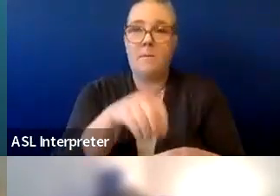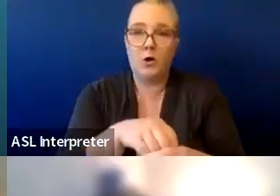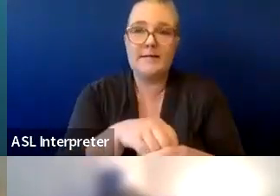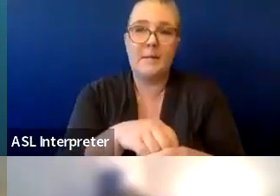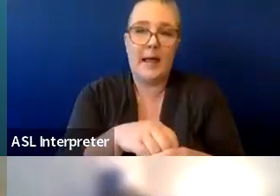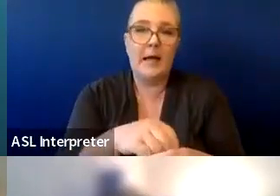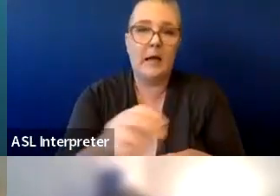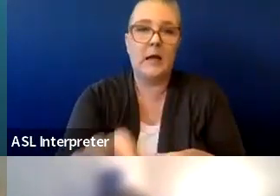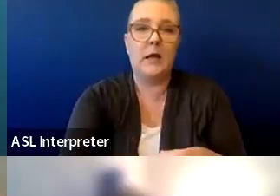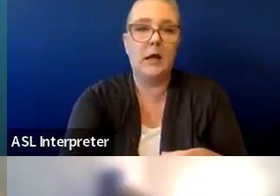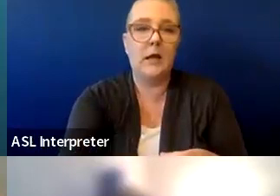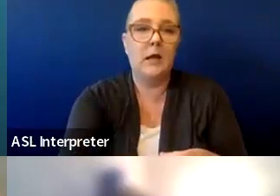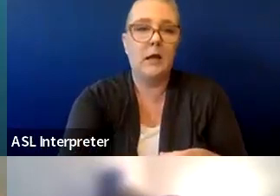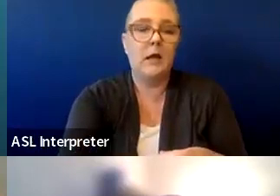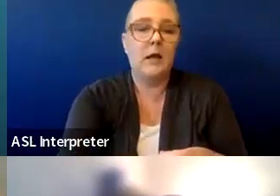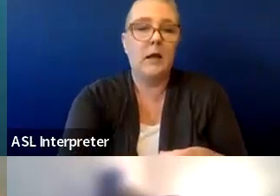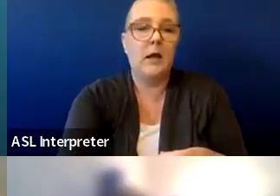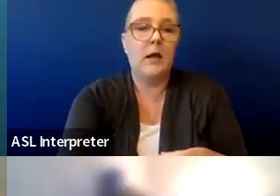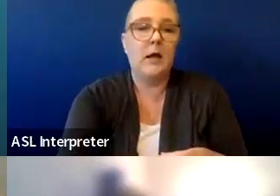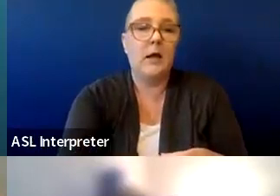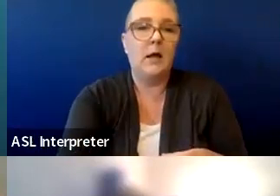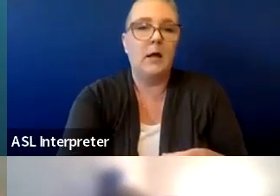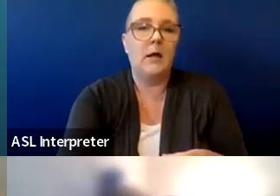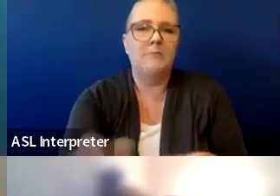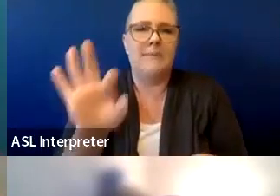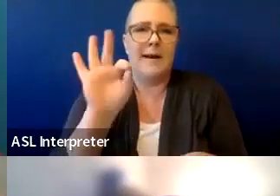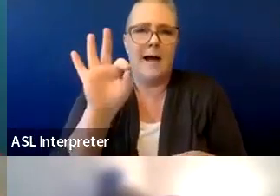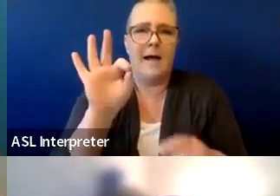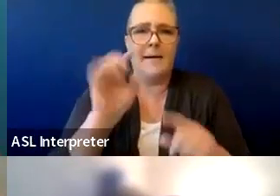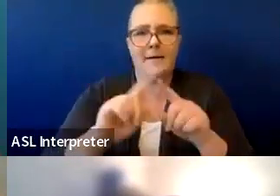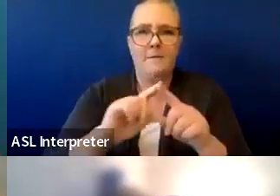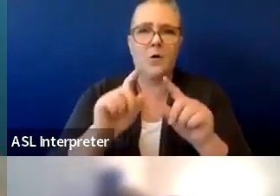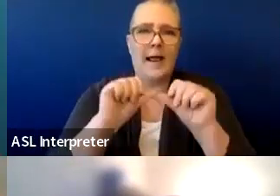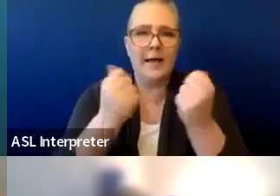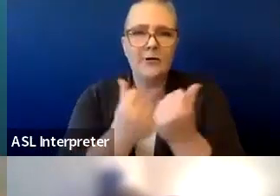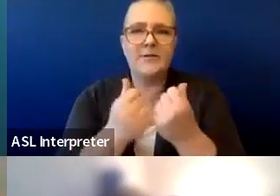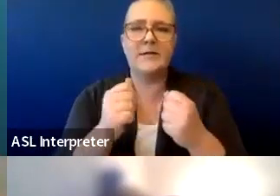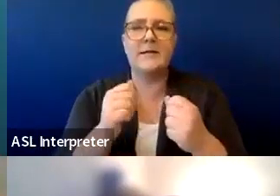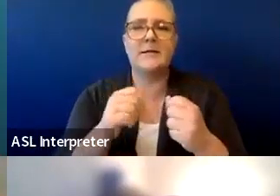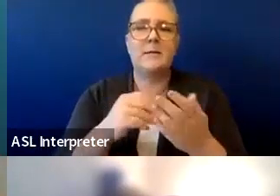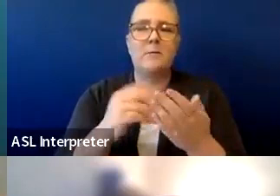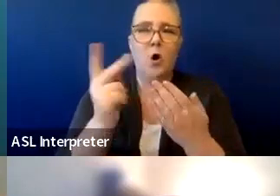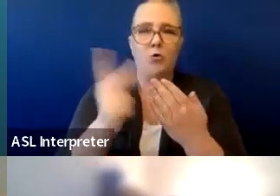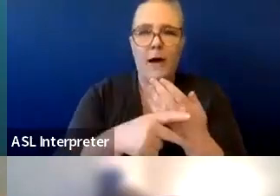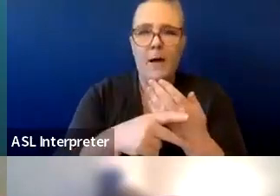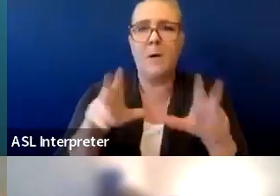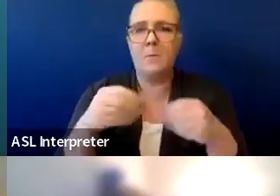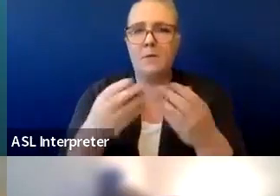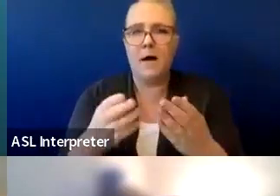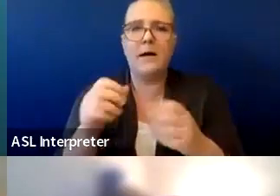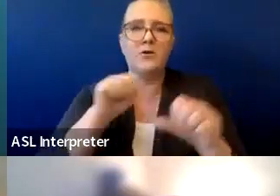with 9 agencies and programs to provide social recreation